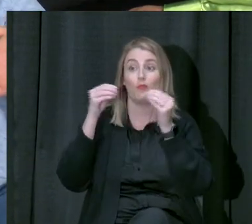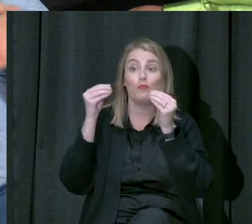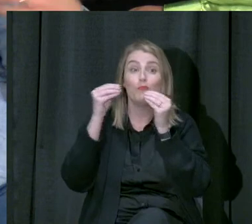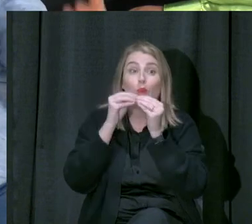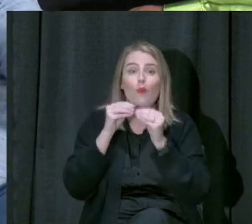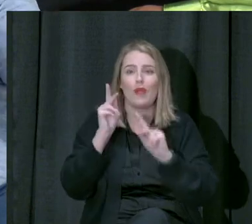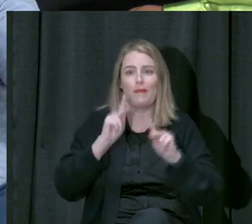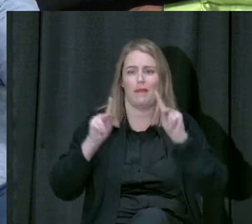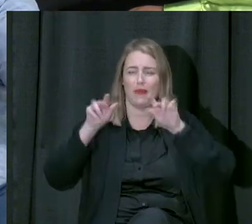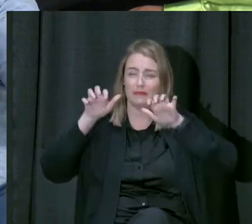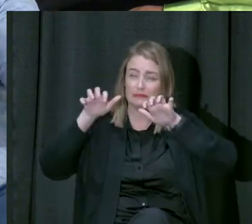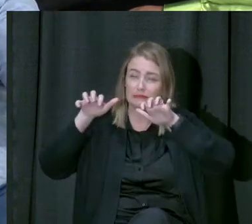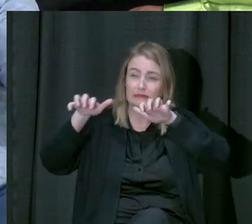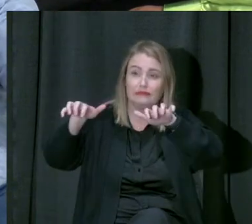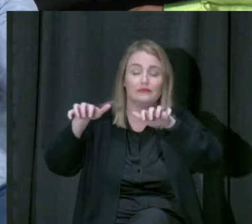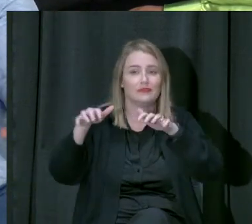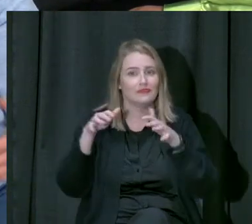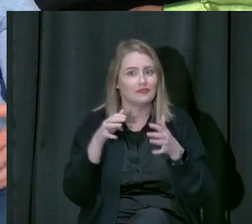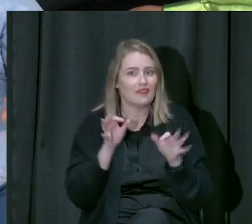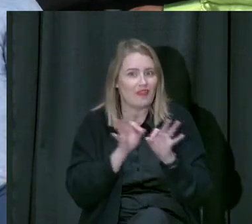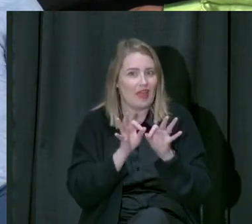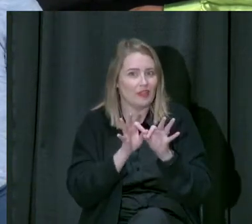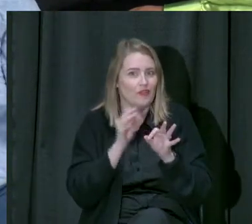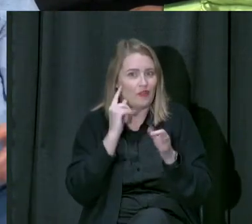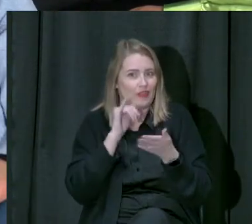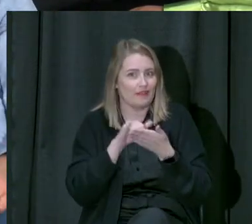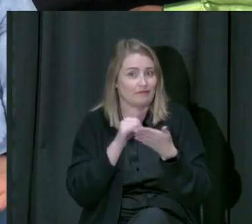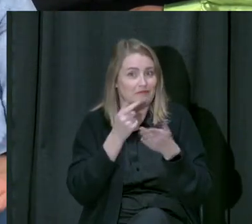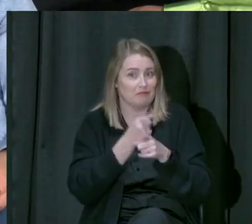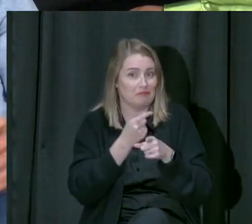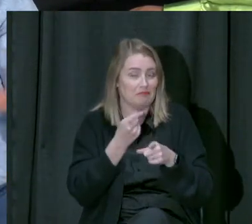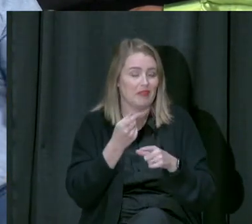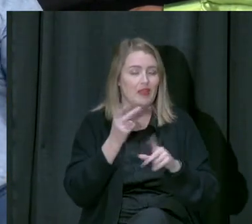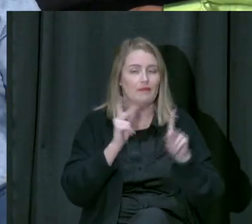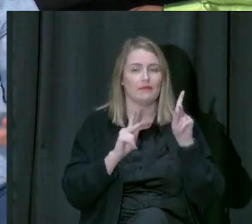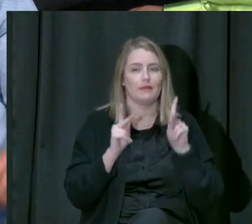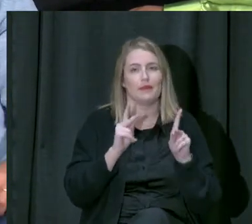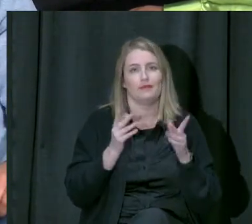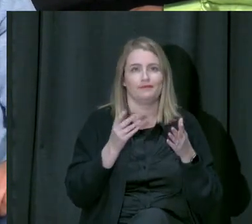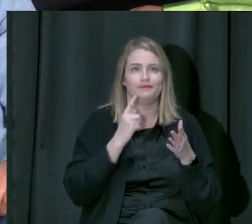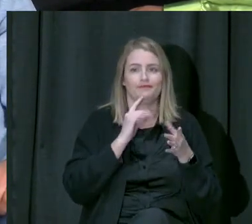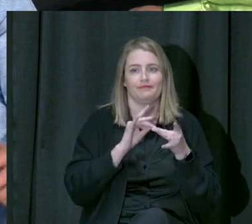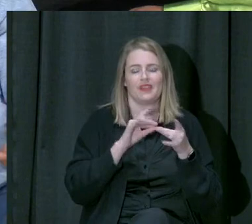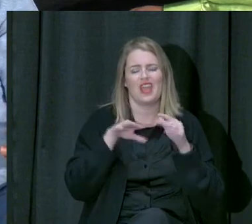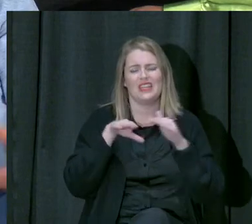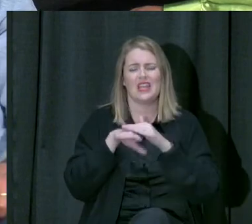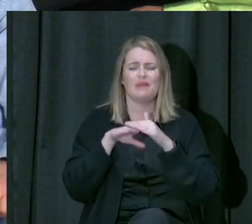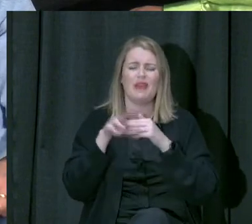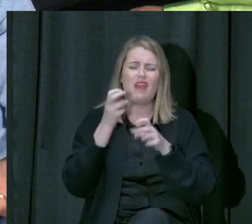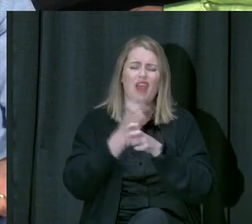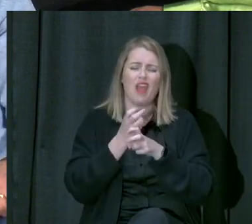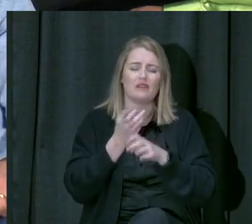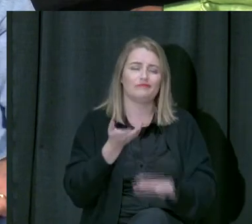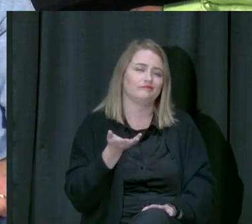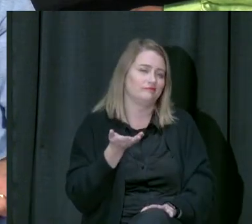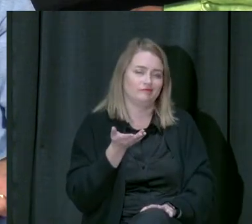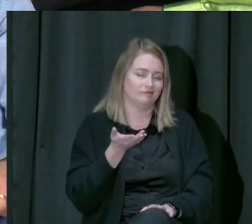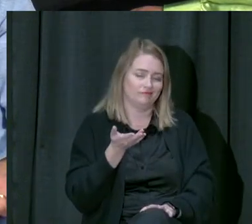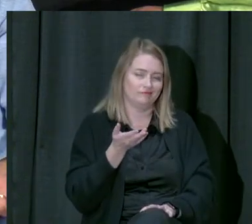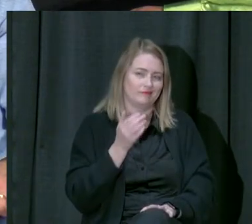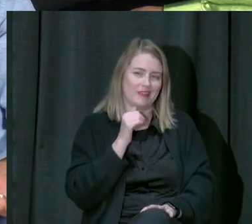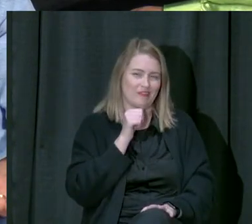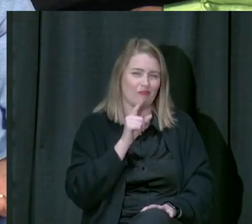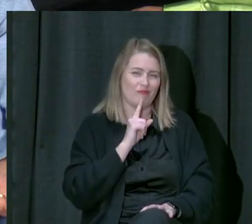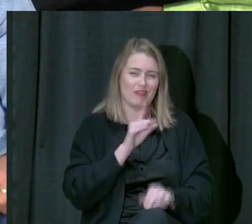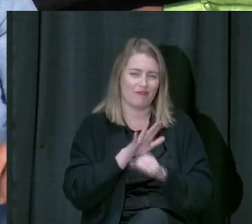right? There's value in that, right? And you know, people say, well, like, accessibility is hard. And I don't fully